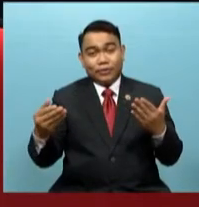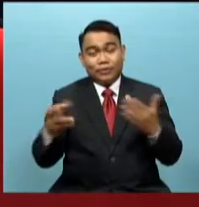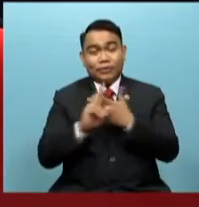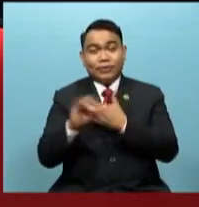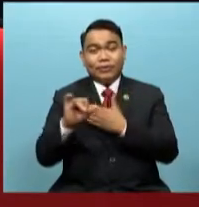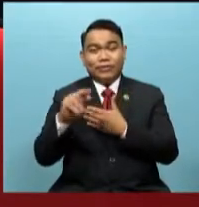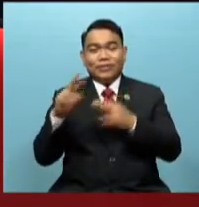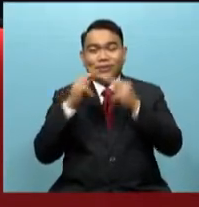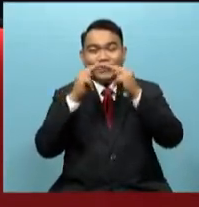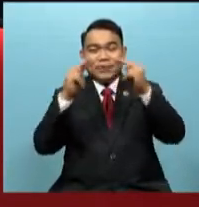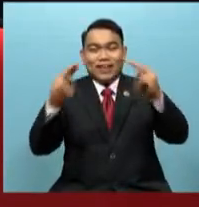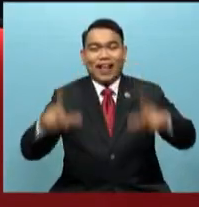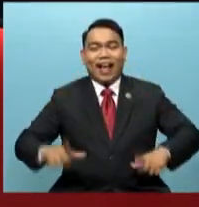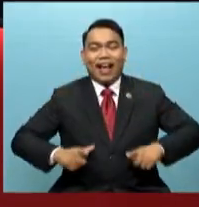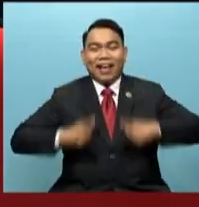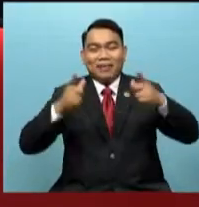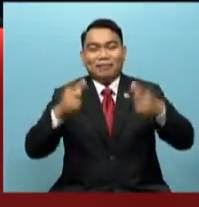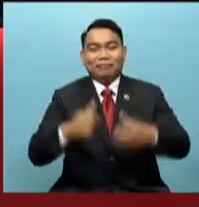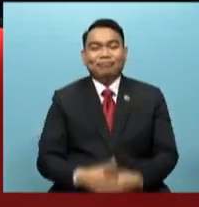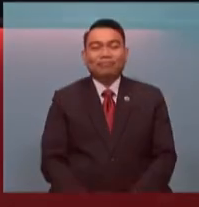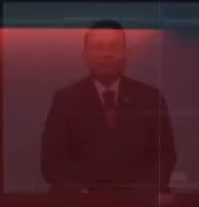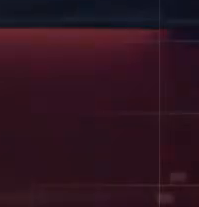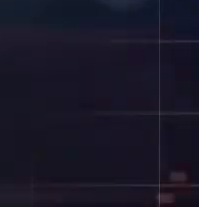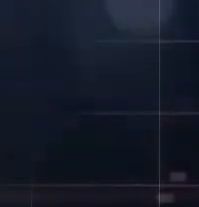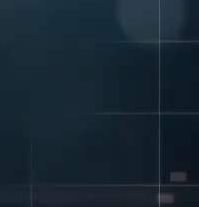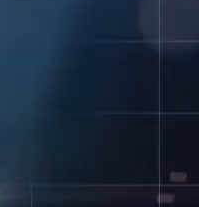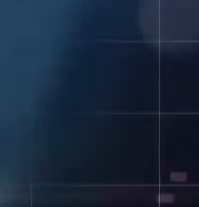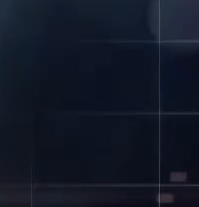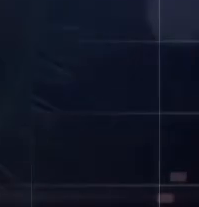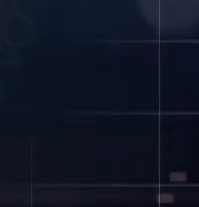ng Iglesia ni Cristo News Live.